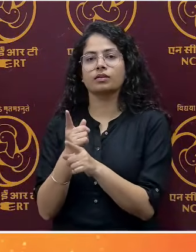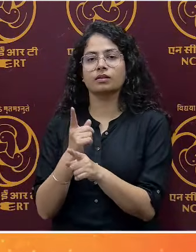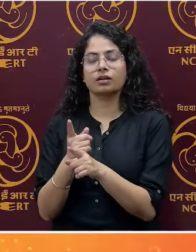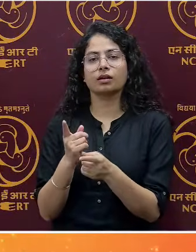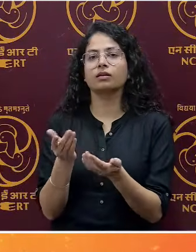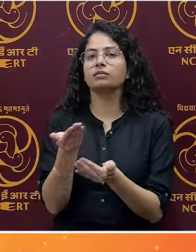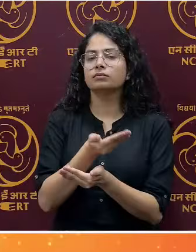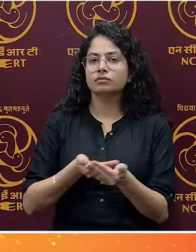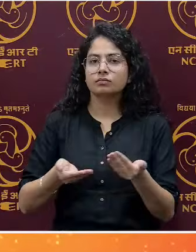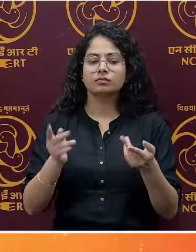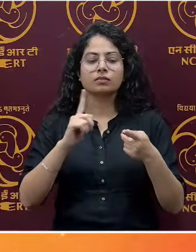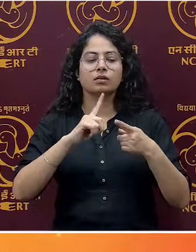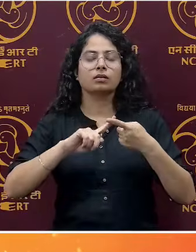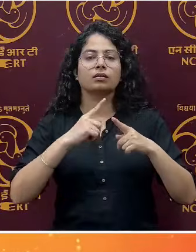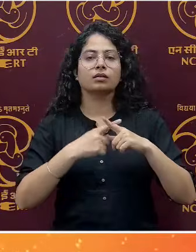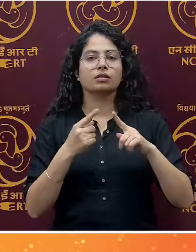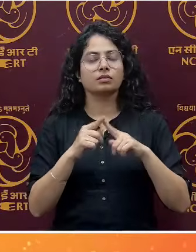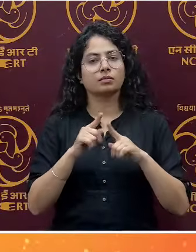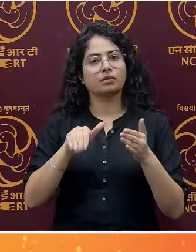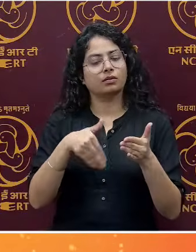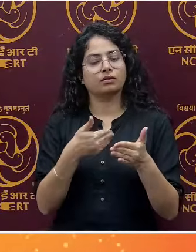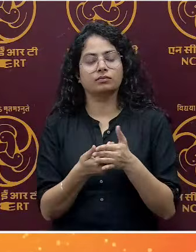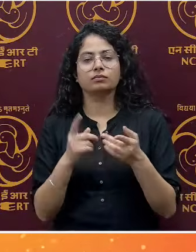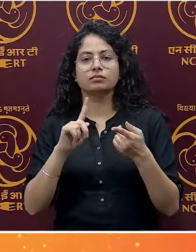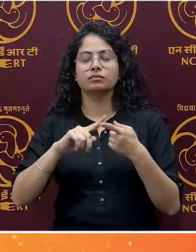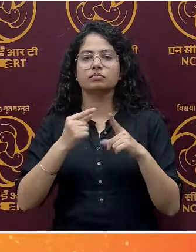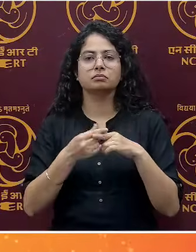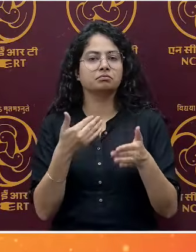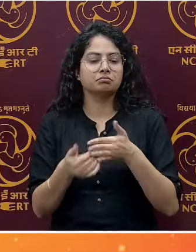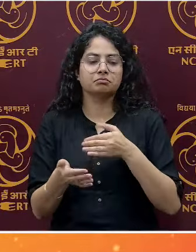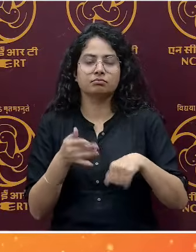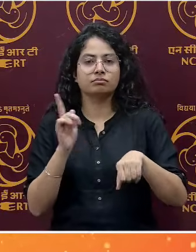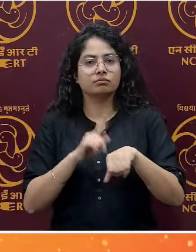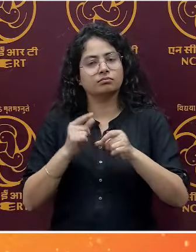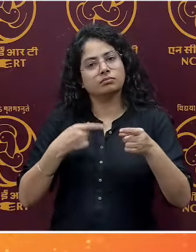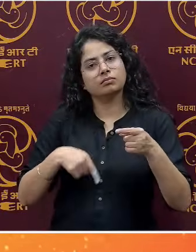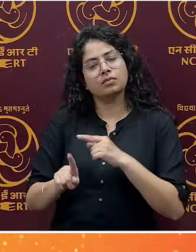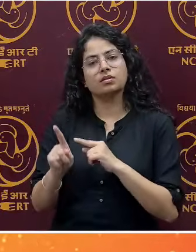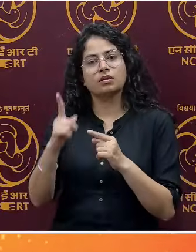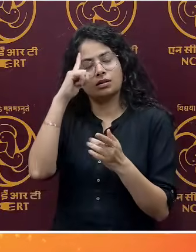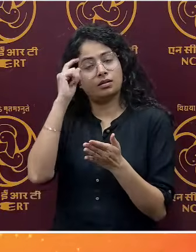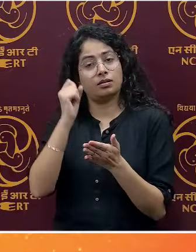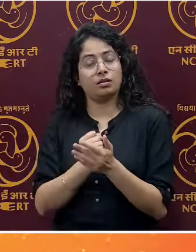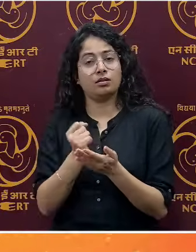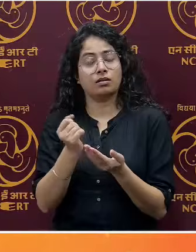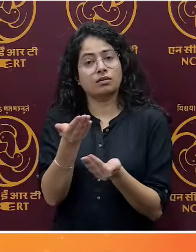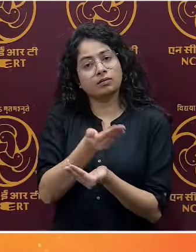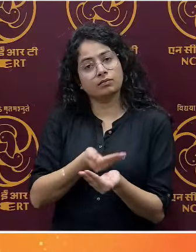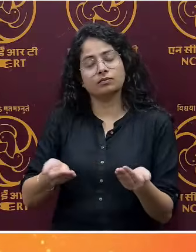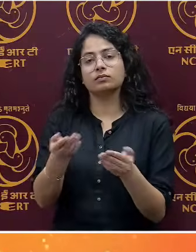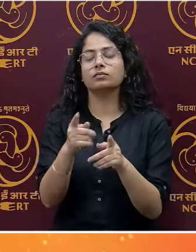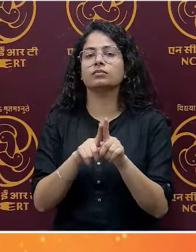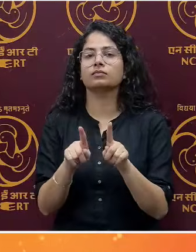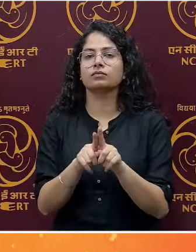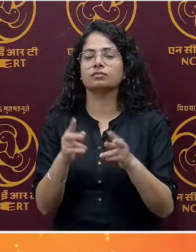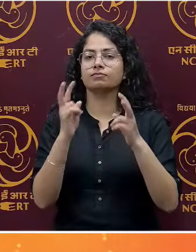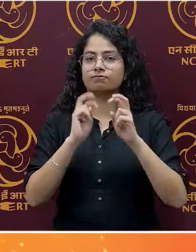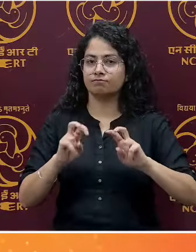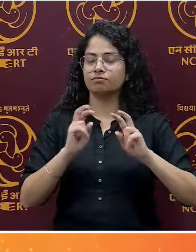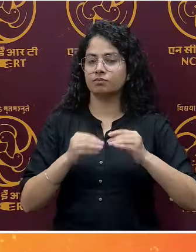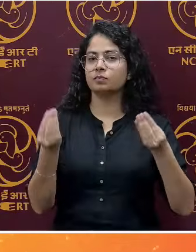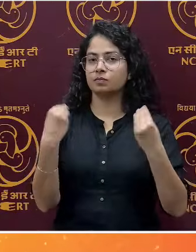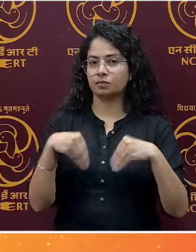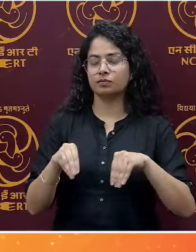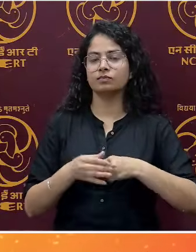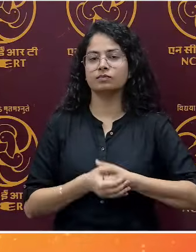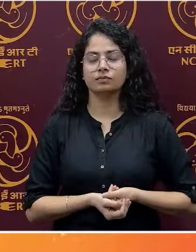You can experiment, you can perform experiment anytime at your ease. So it's for you only. You need to explore a virtual